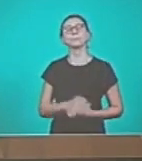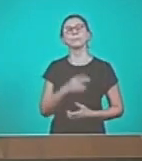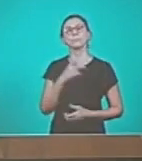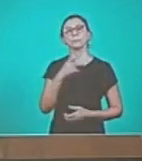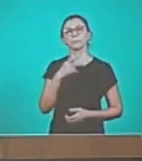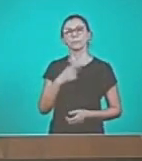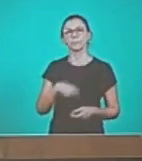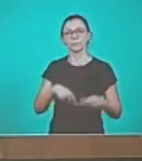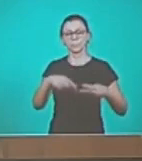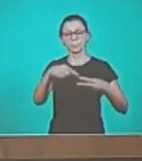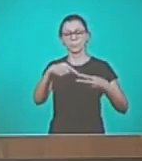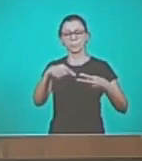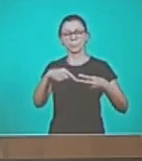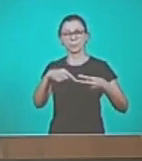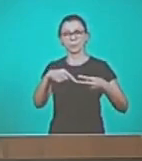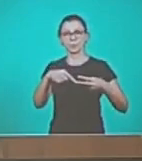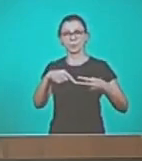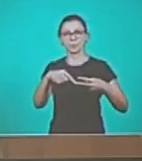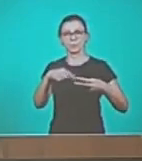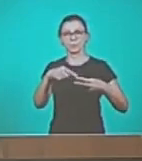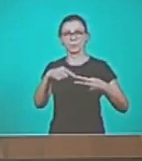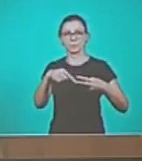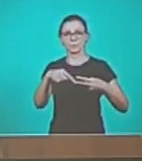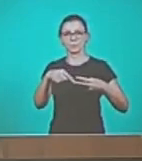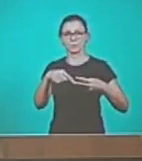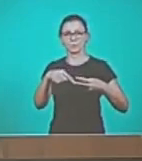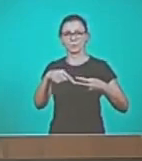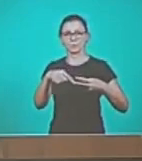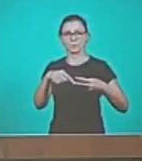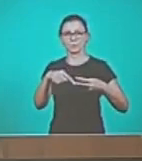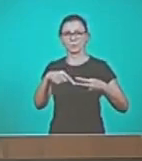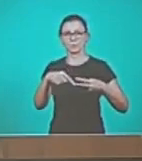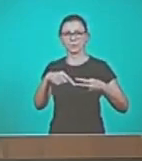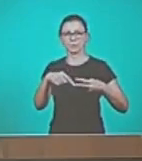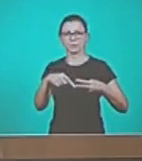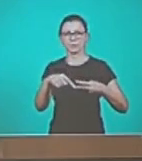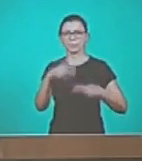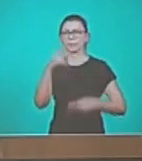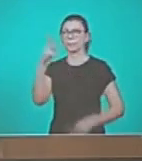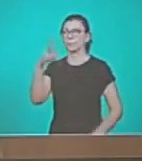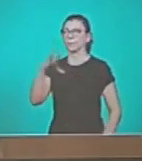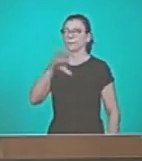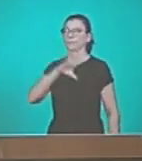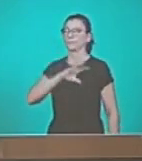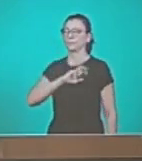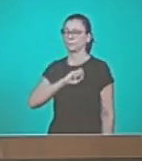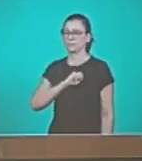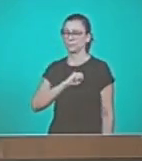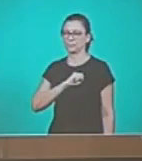your Thummim and your Urim, they are for